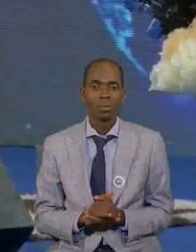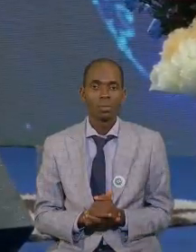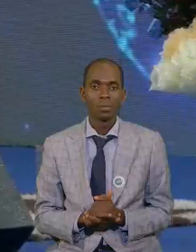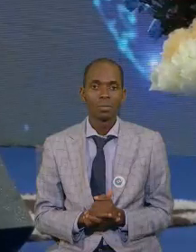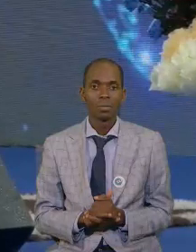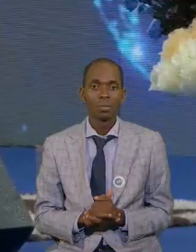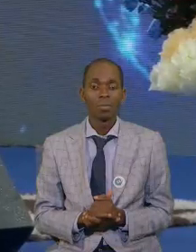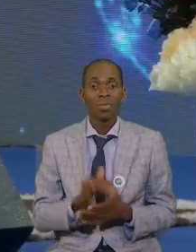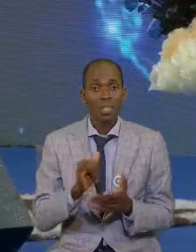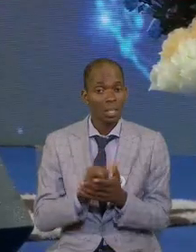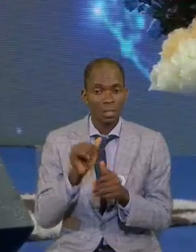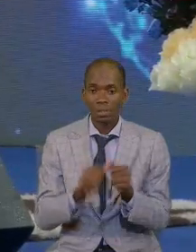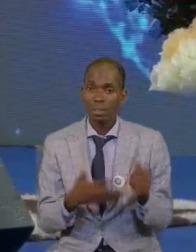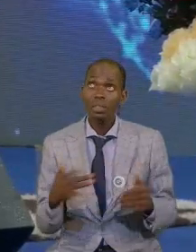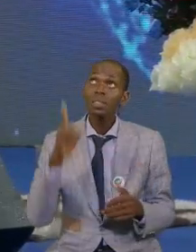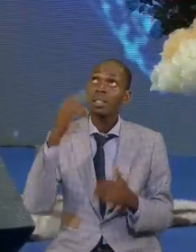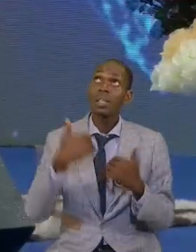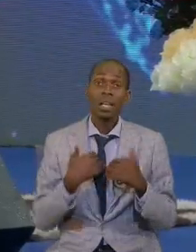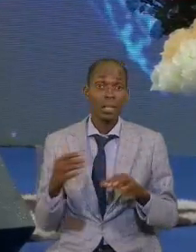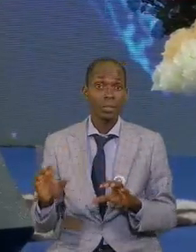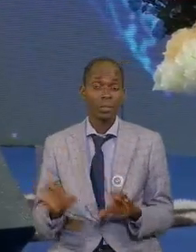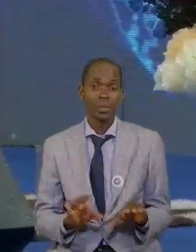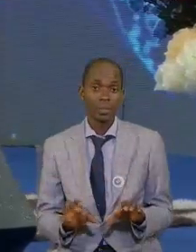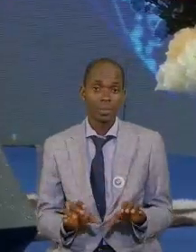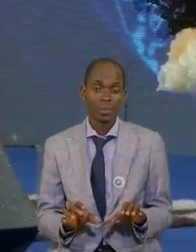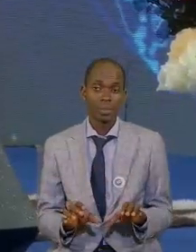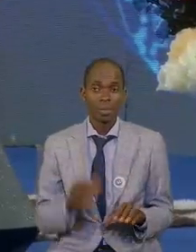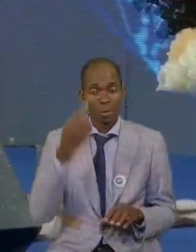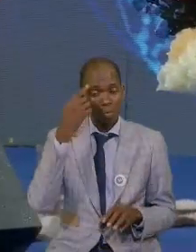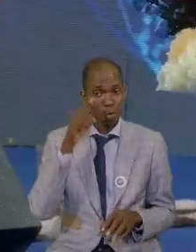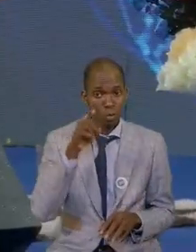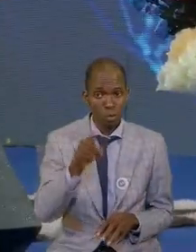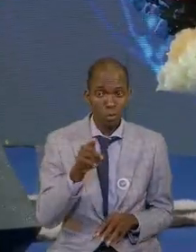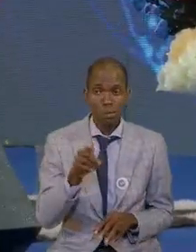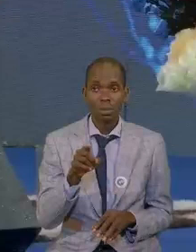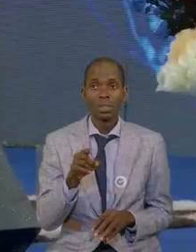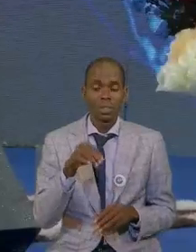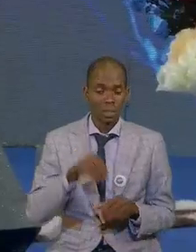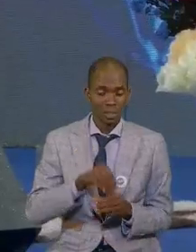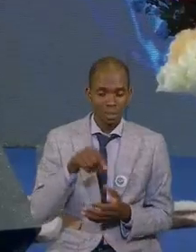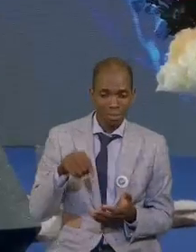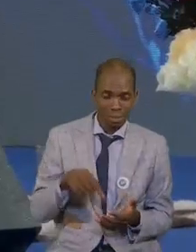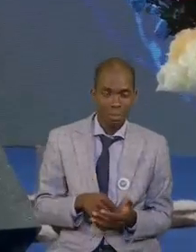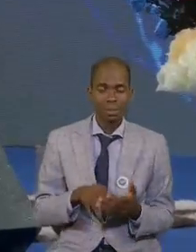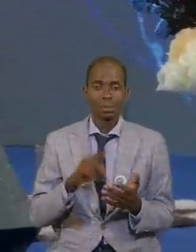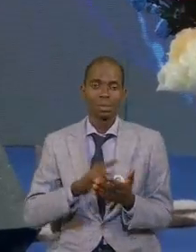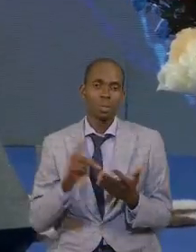That everything he has done for you in this crusade,